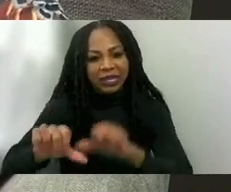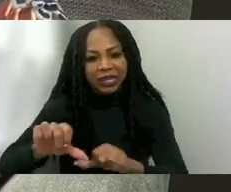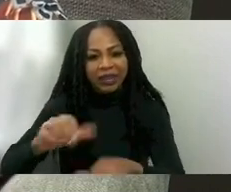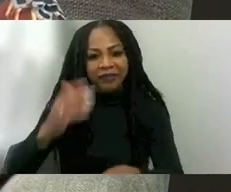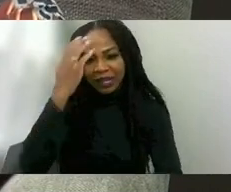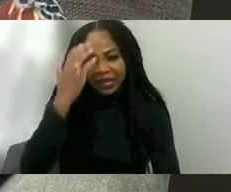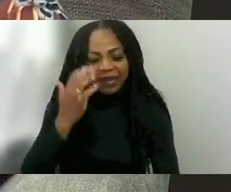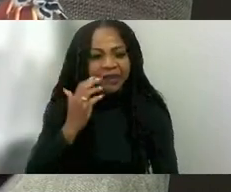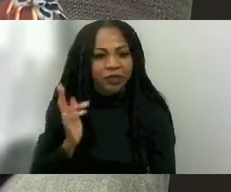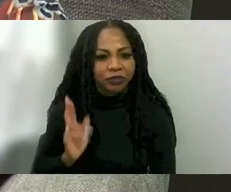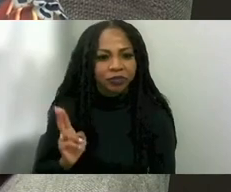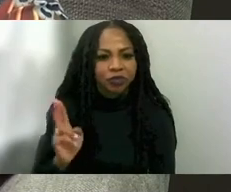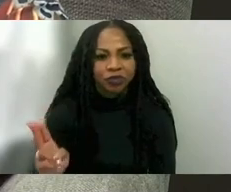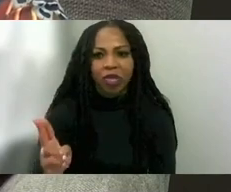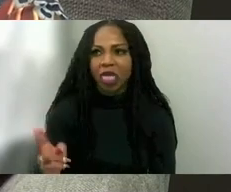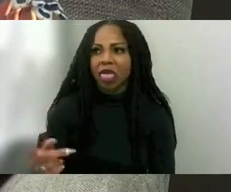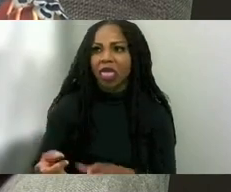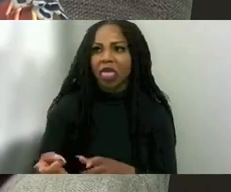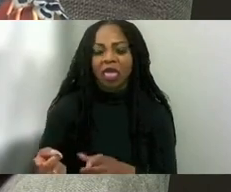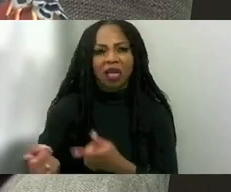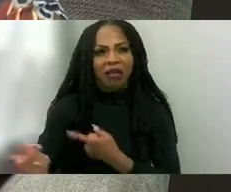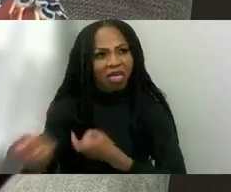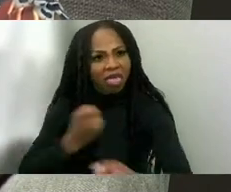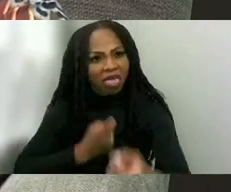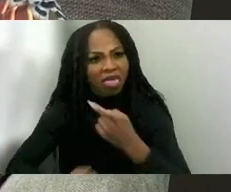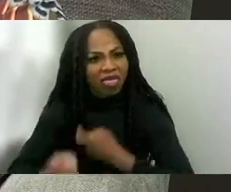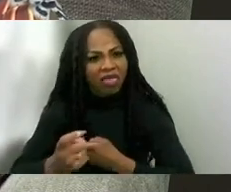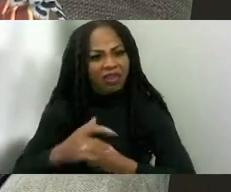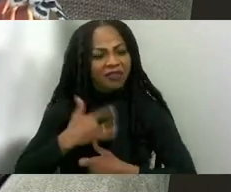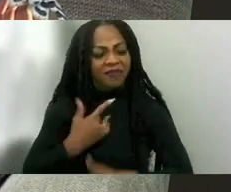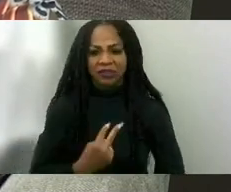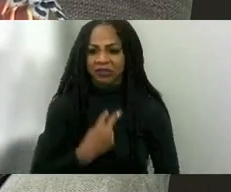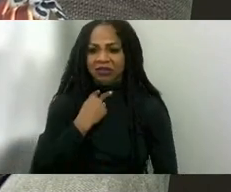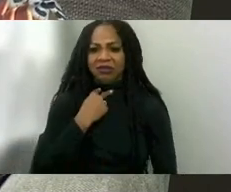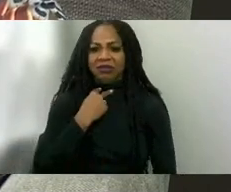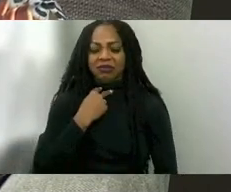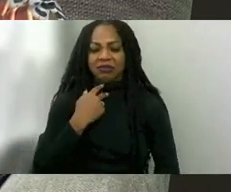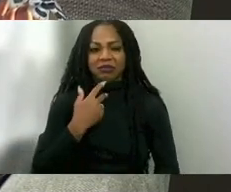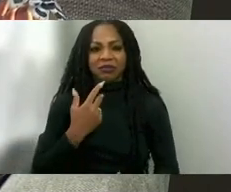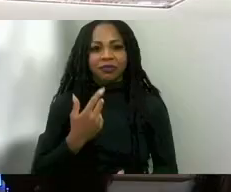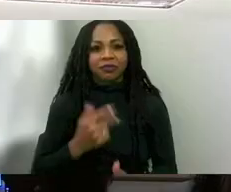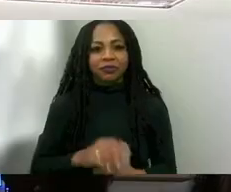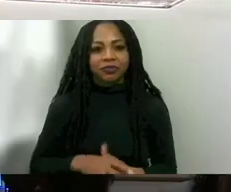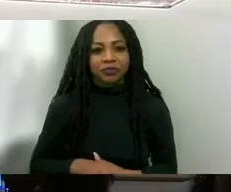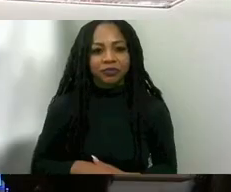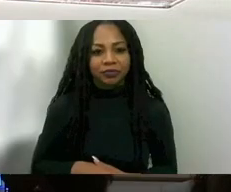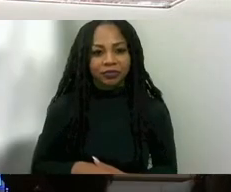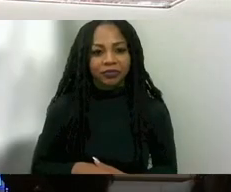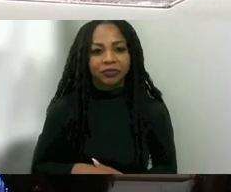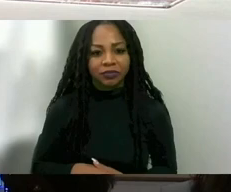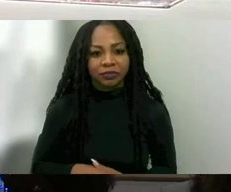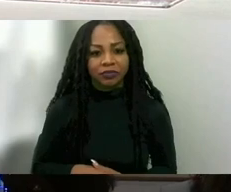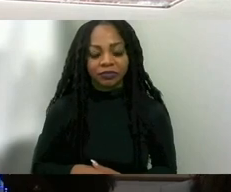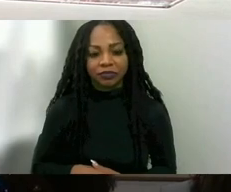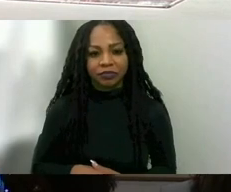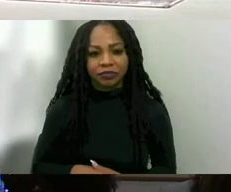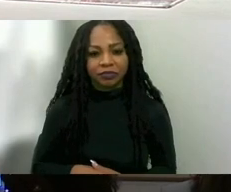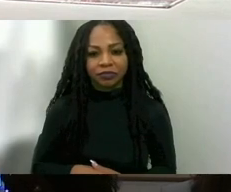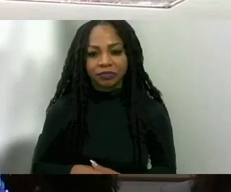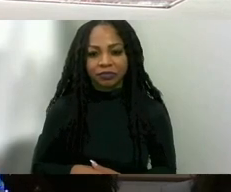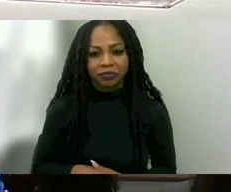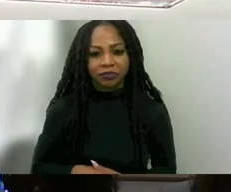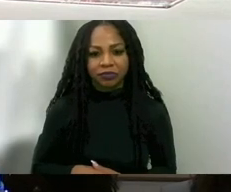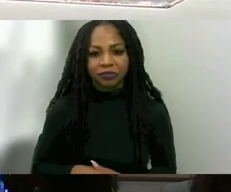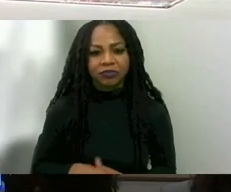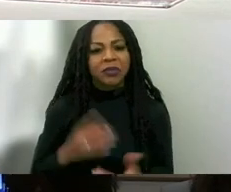a room and making it feel like a trap. Yes. Also, there were sometimes very big